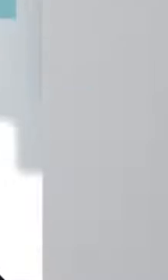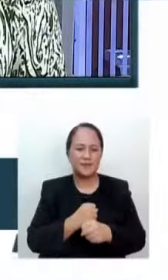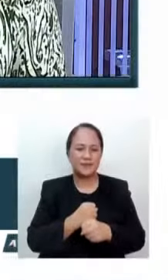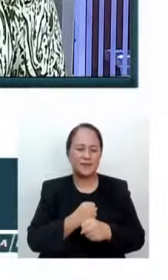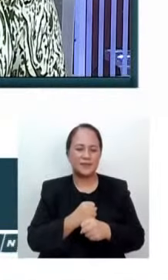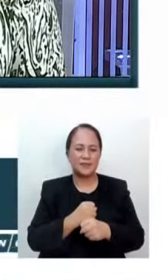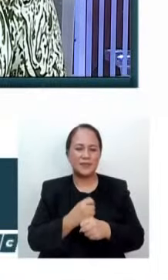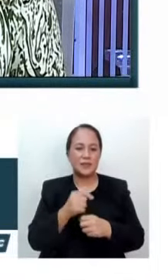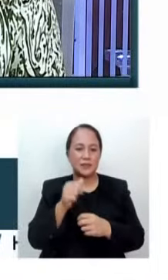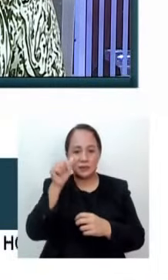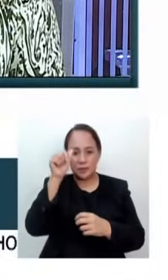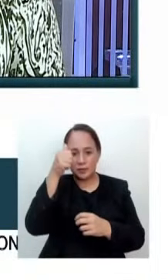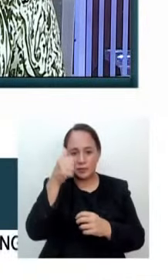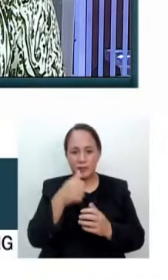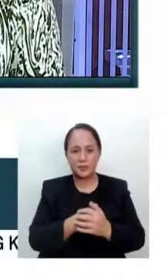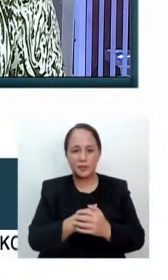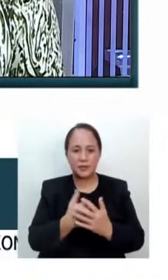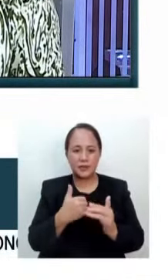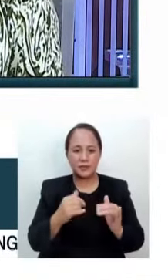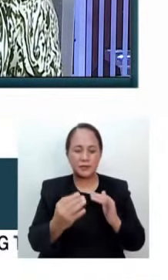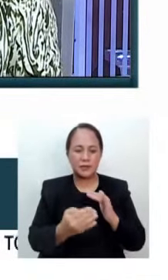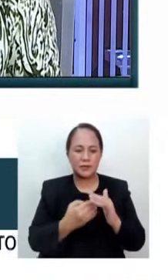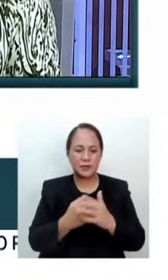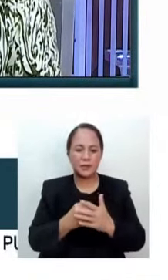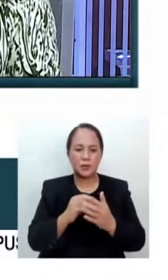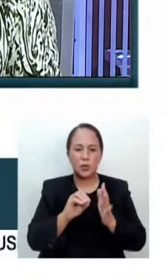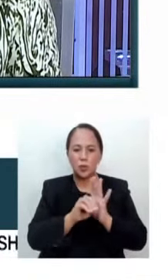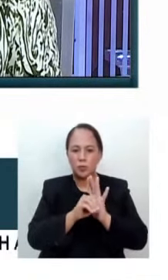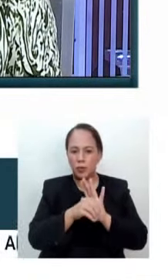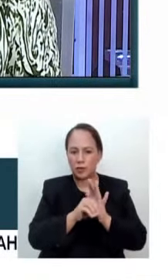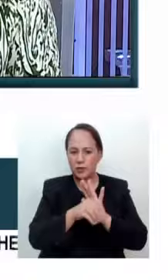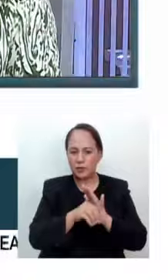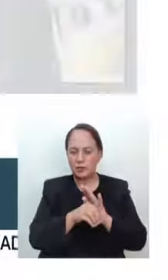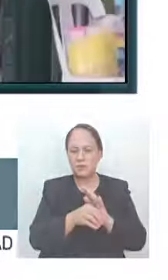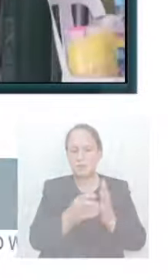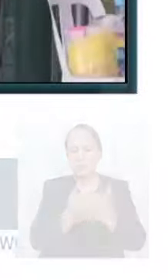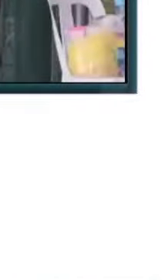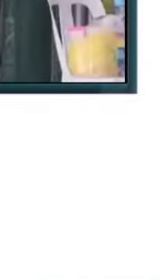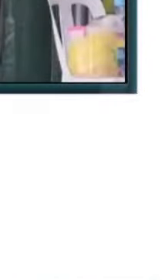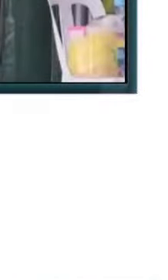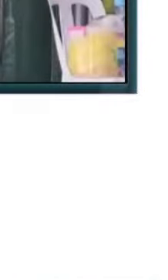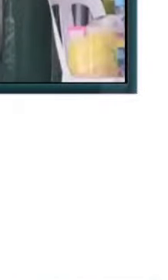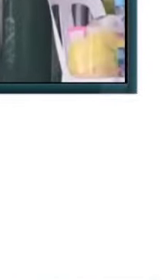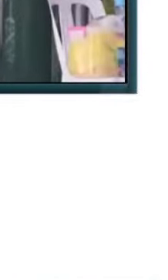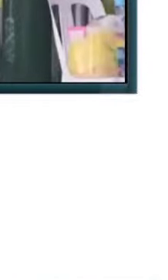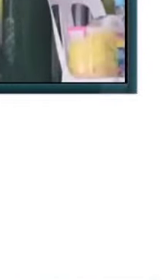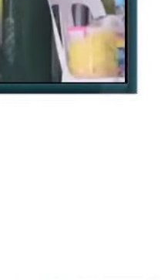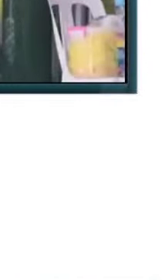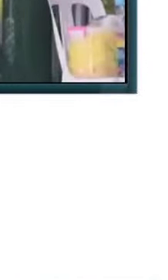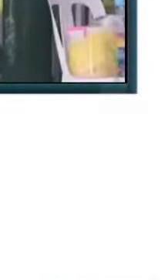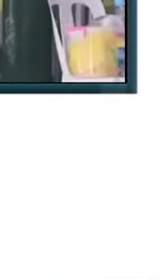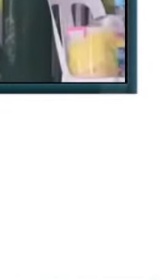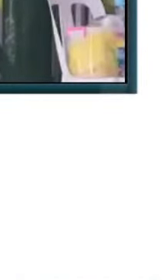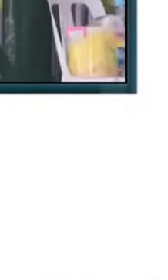Let's remember that this is still basically Omicron. These are sub-lineages of Omicron. And based on the data that we're seeing,